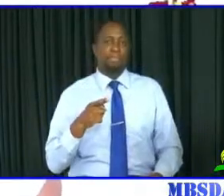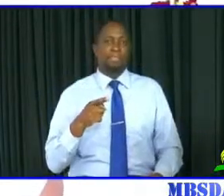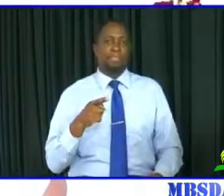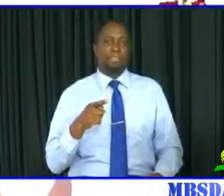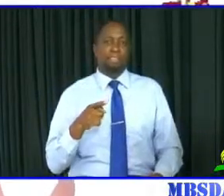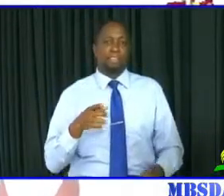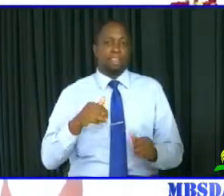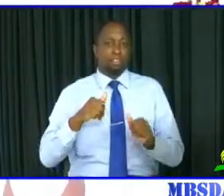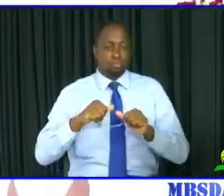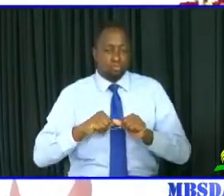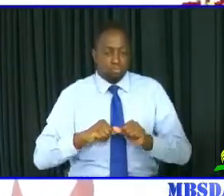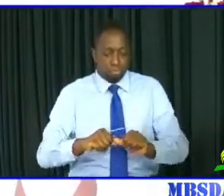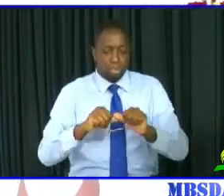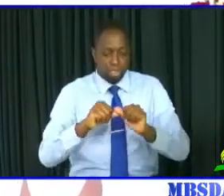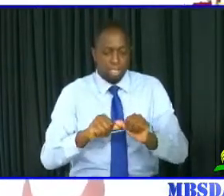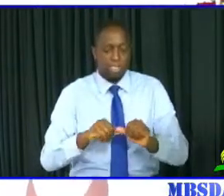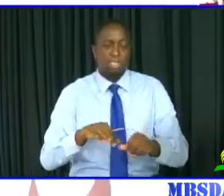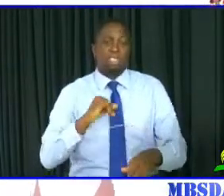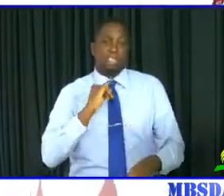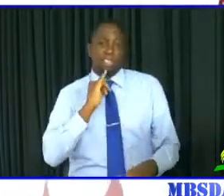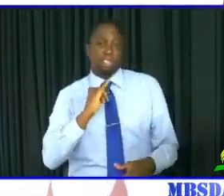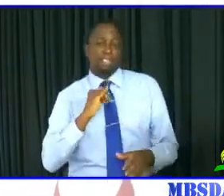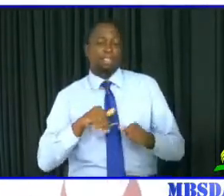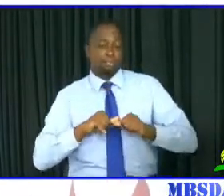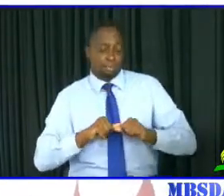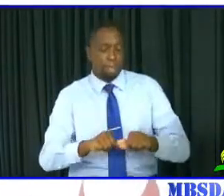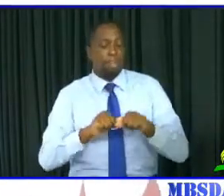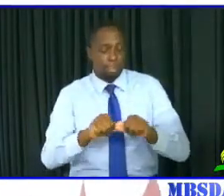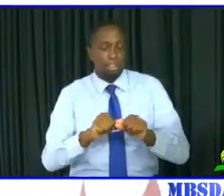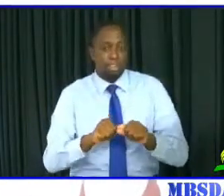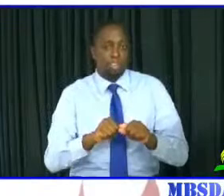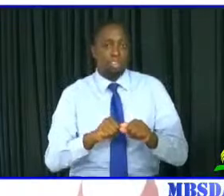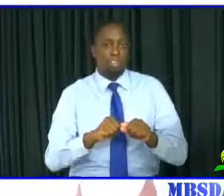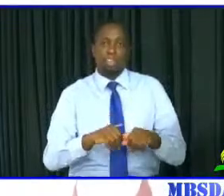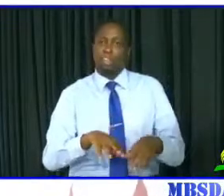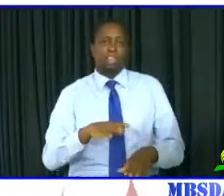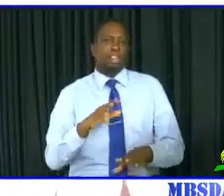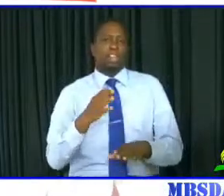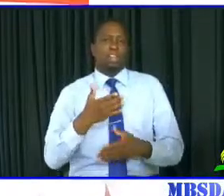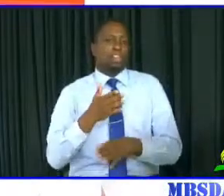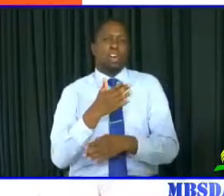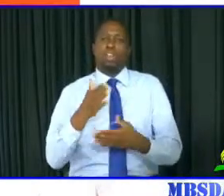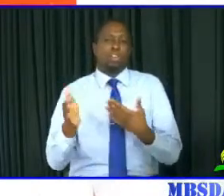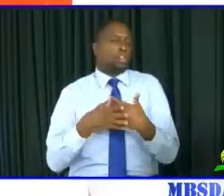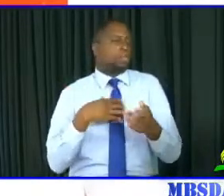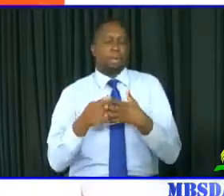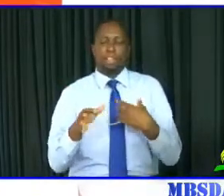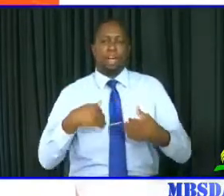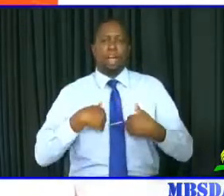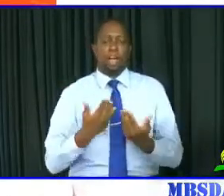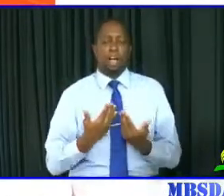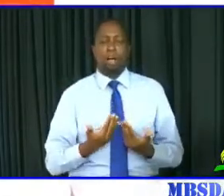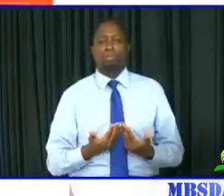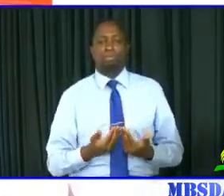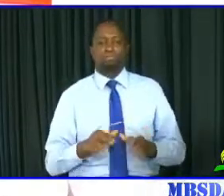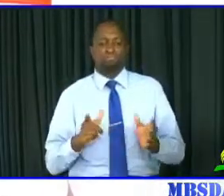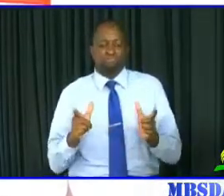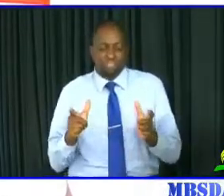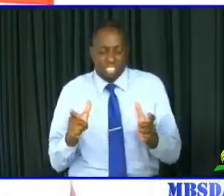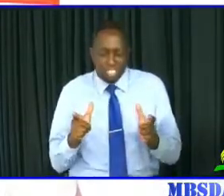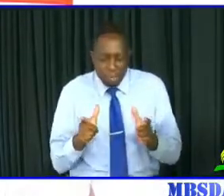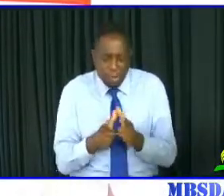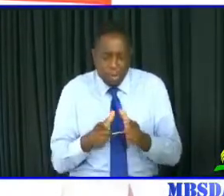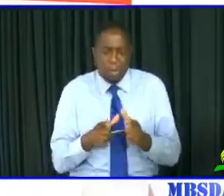progress. It doesn't matter how small it is. Tonight, I want to let you know that you should make progress into the